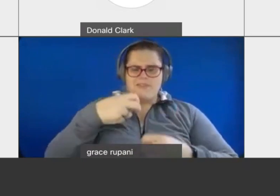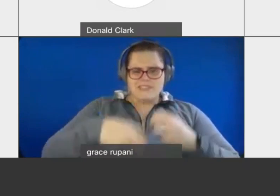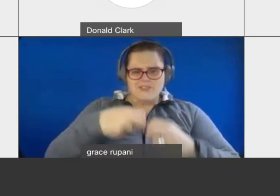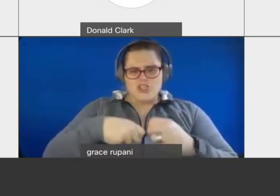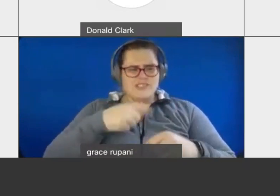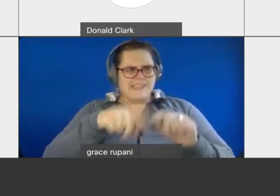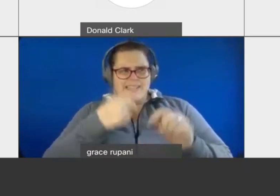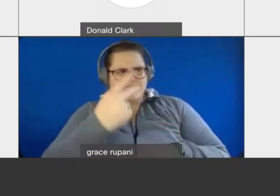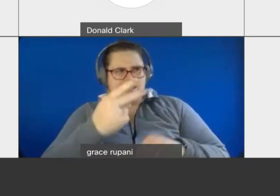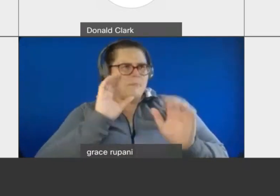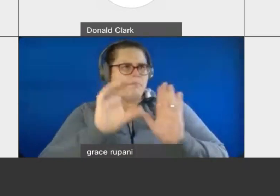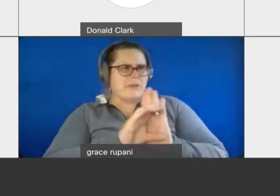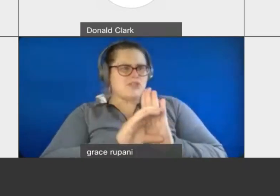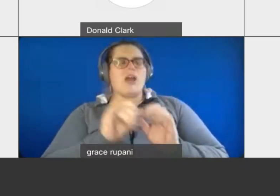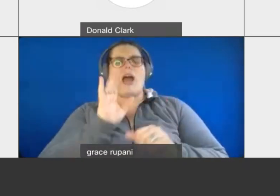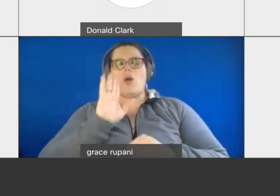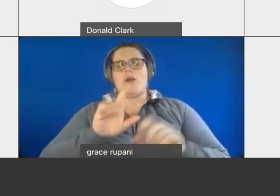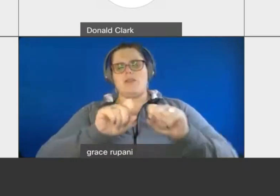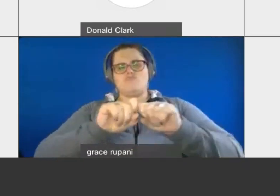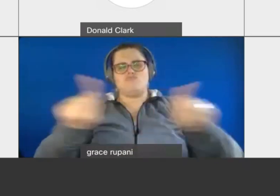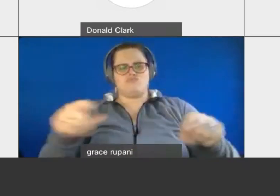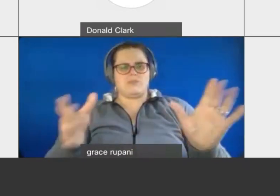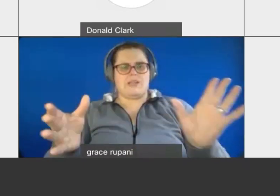it, so we will definitely get that shared.